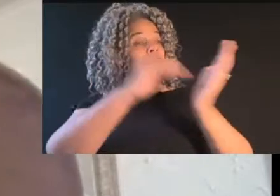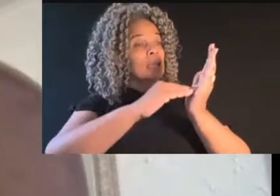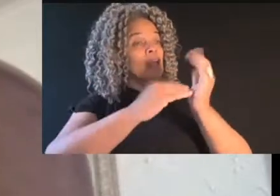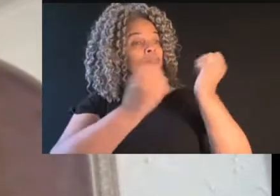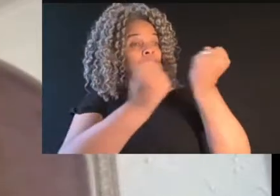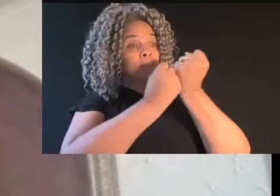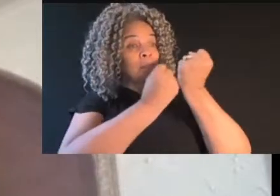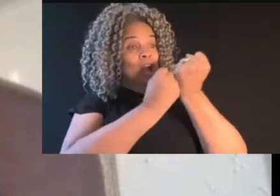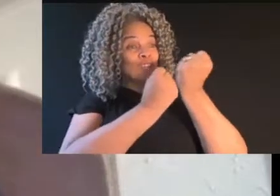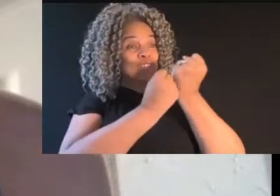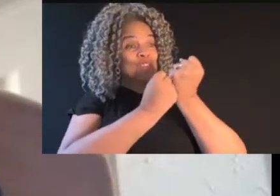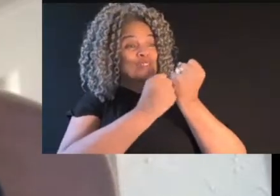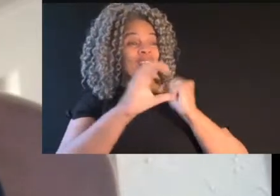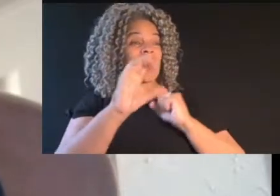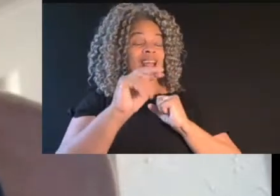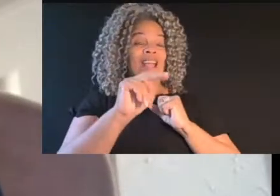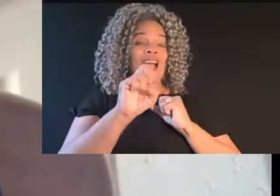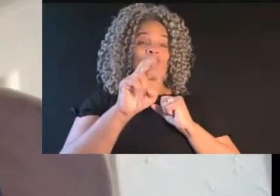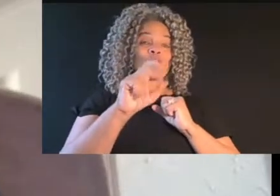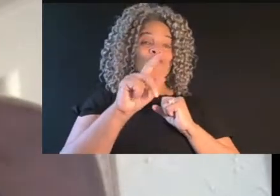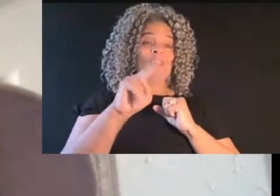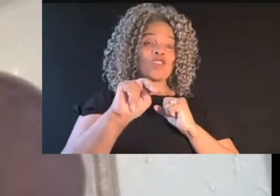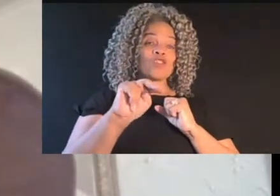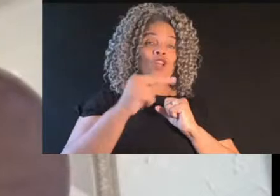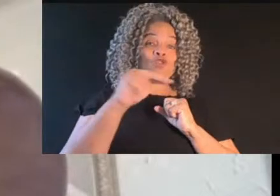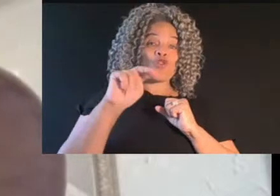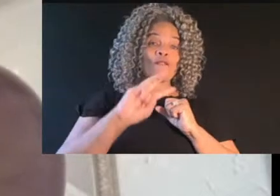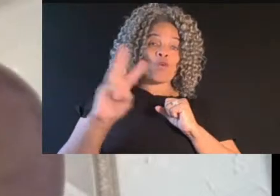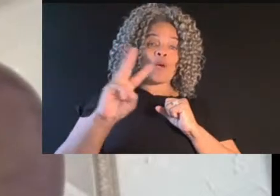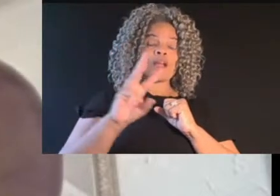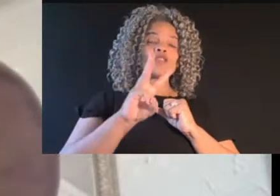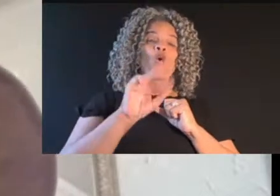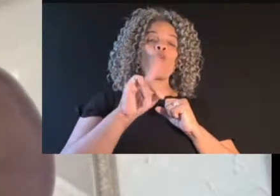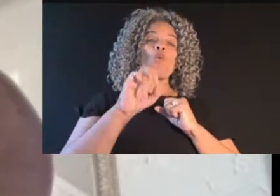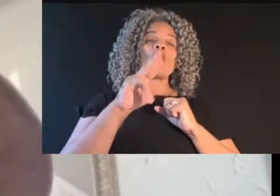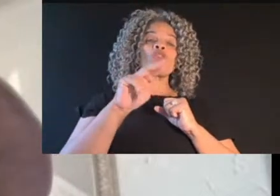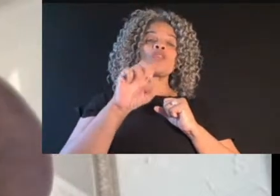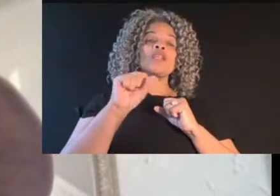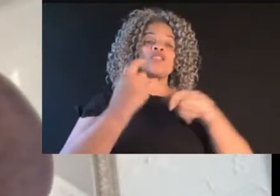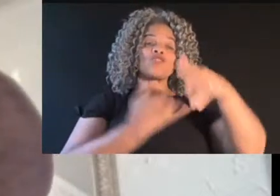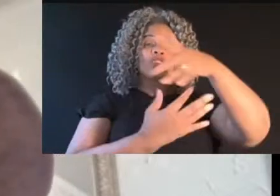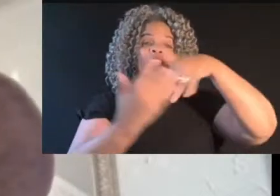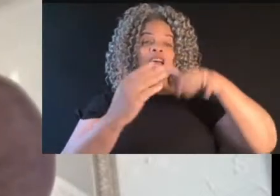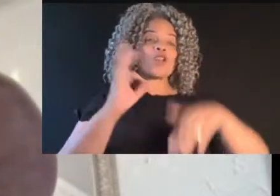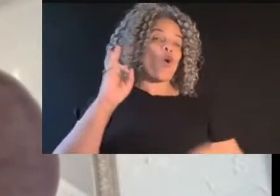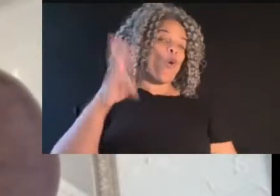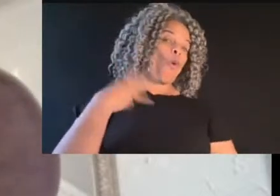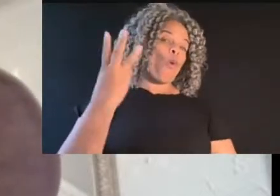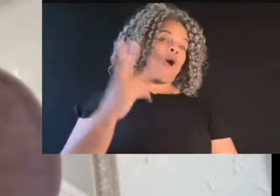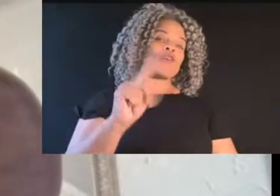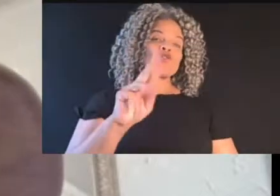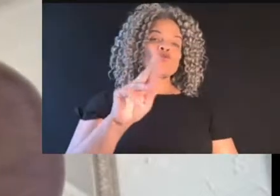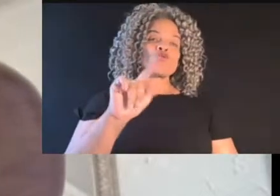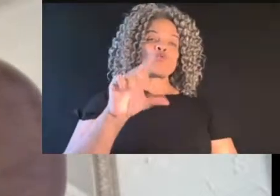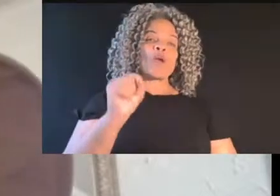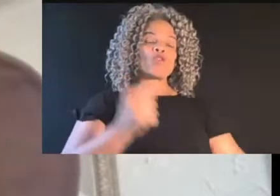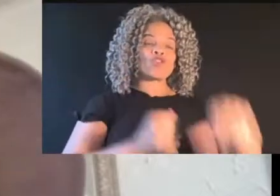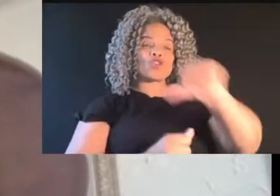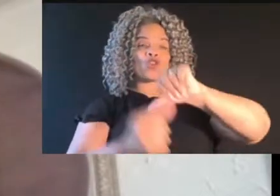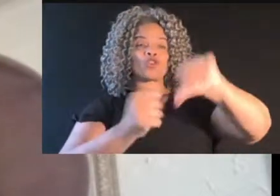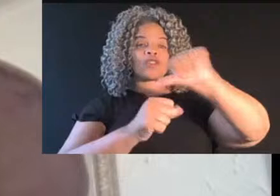sponsors, Conservation Northwest, the Wilderness Society, Washington Trails Association,